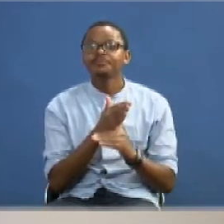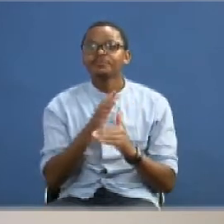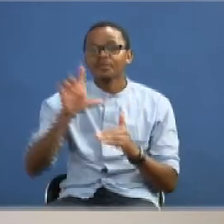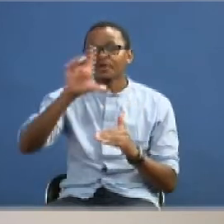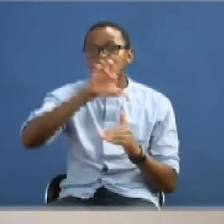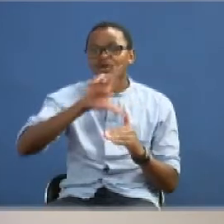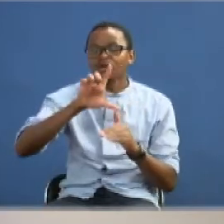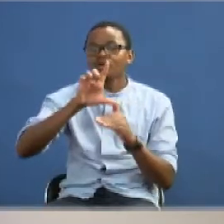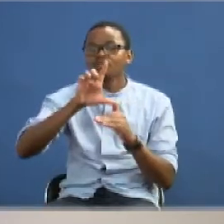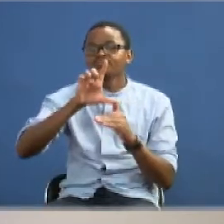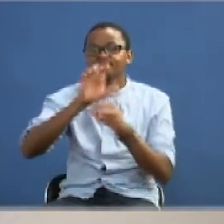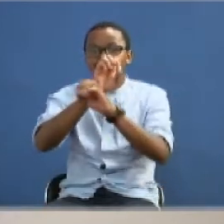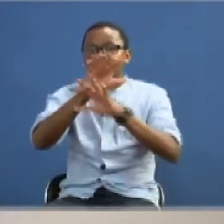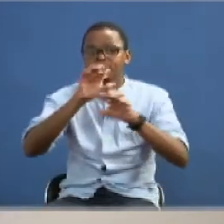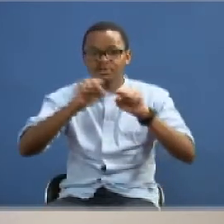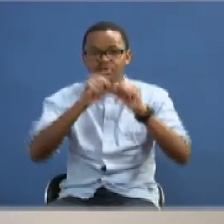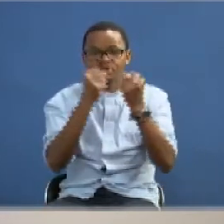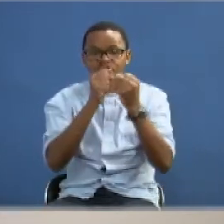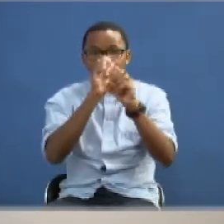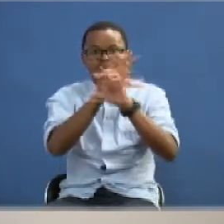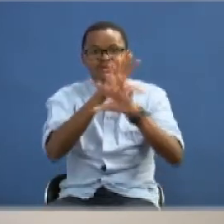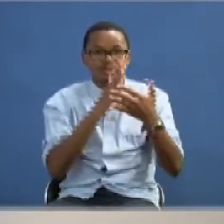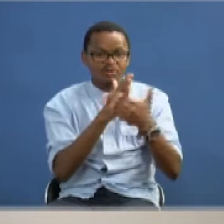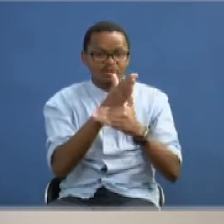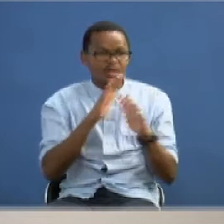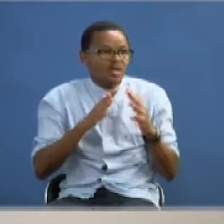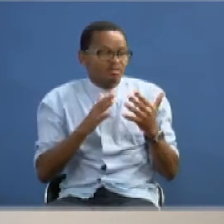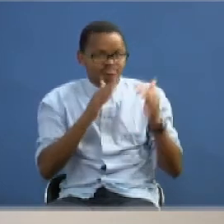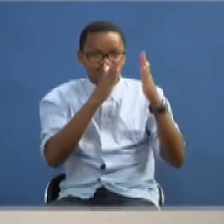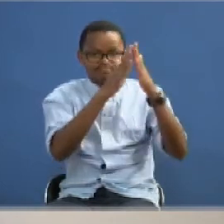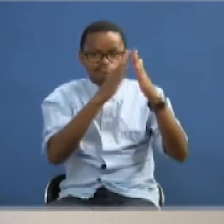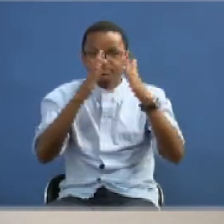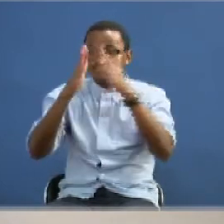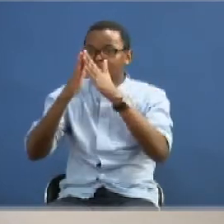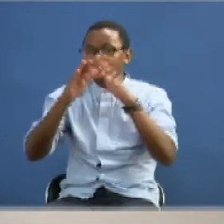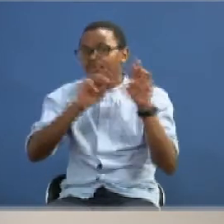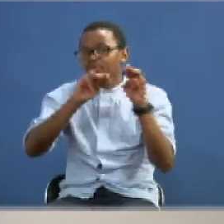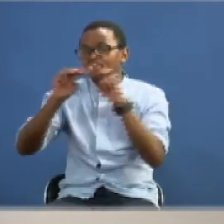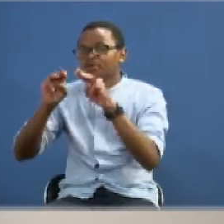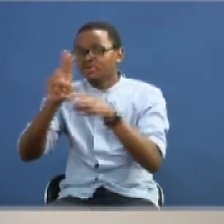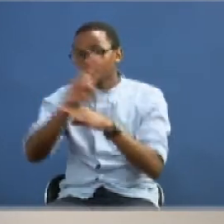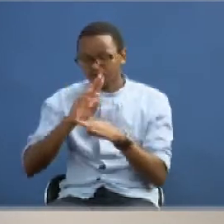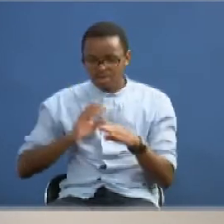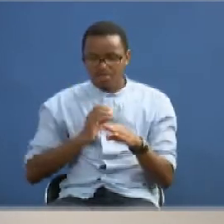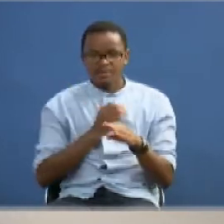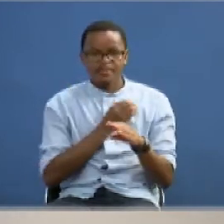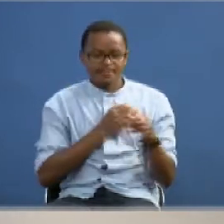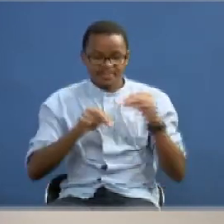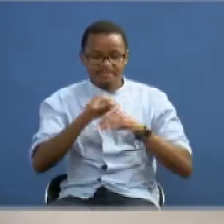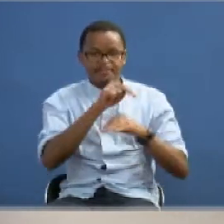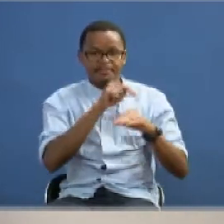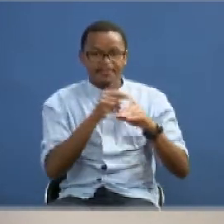local radio, through social media, through house-to-house movement, using our